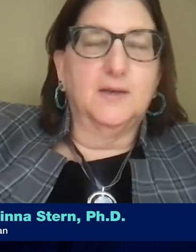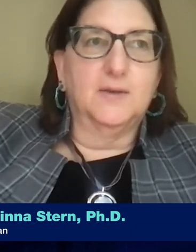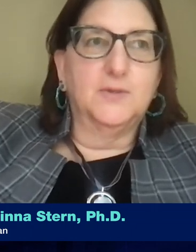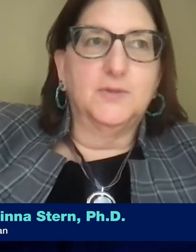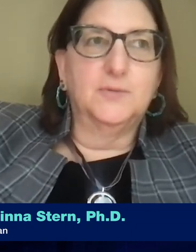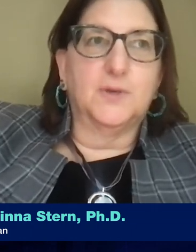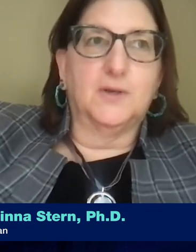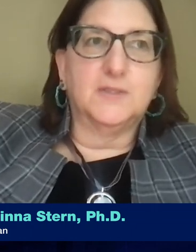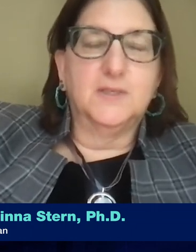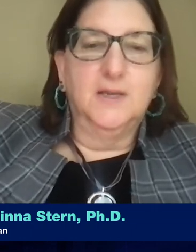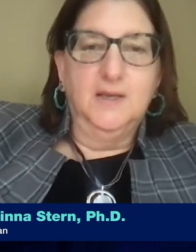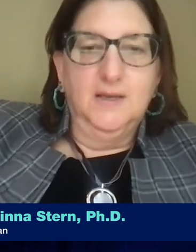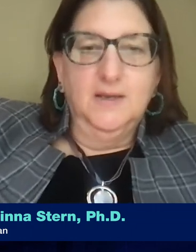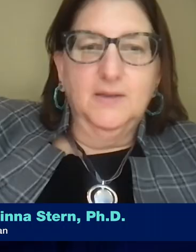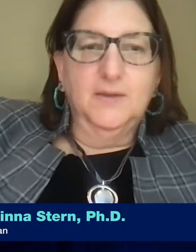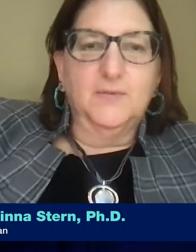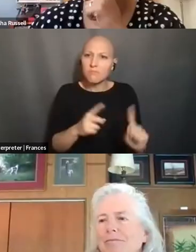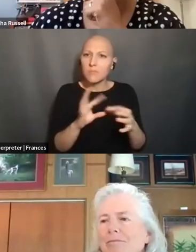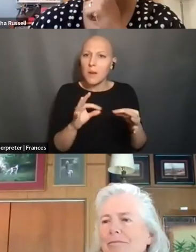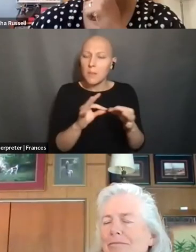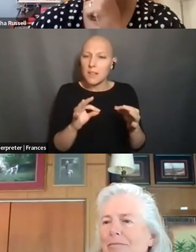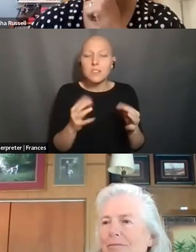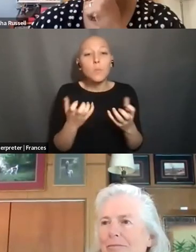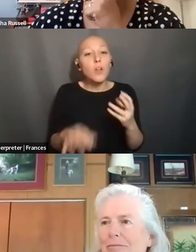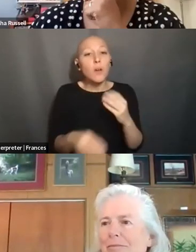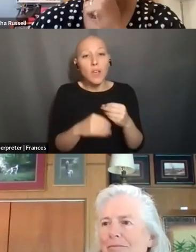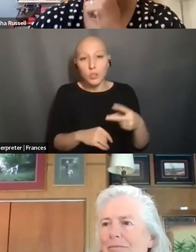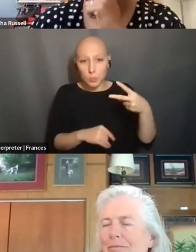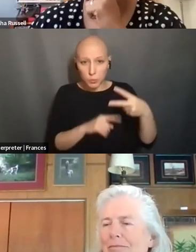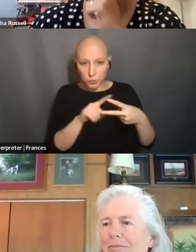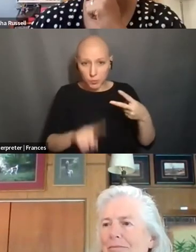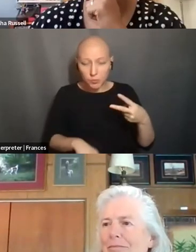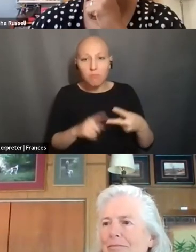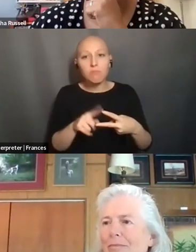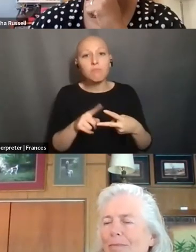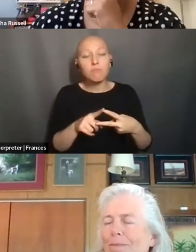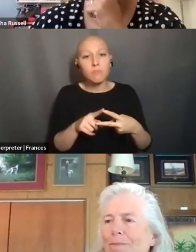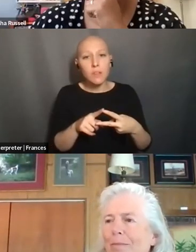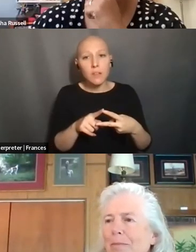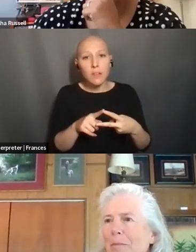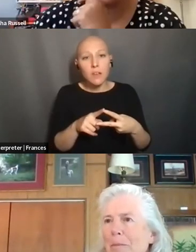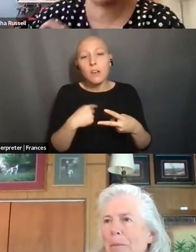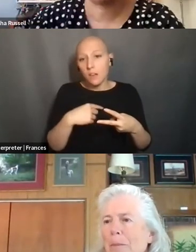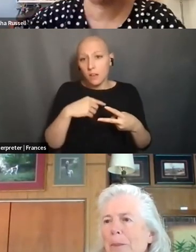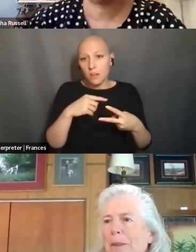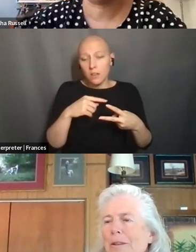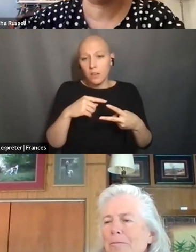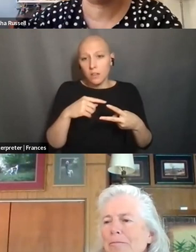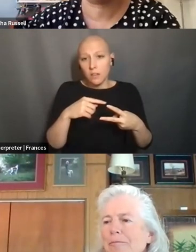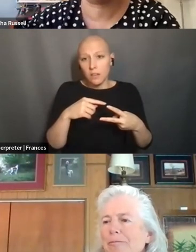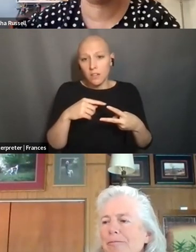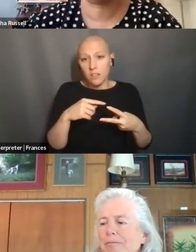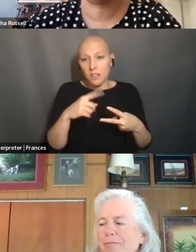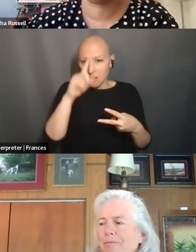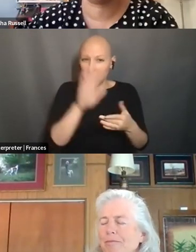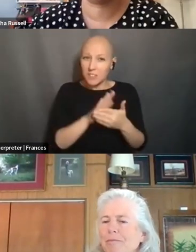adding two thoughts. The first is the provocation that I think it's really time for us to